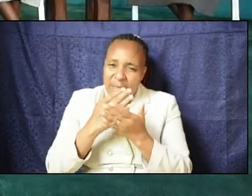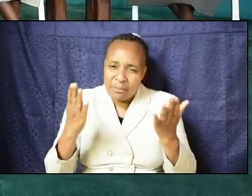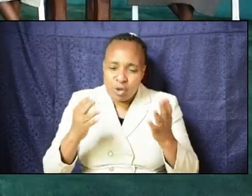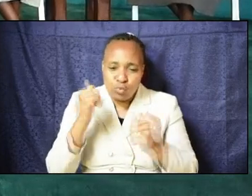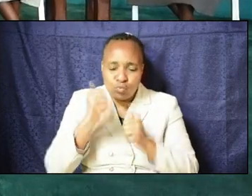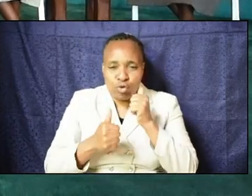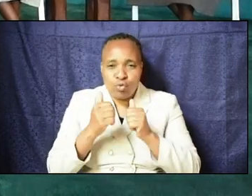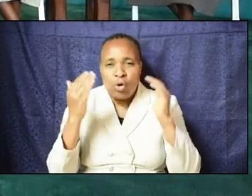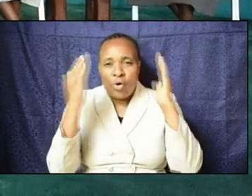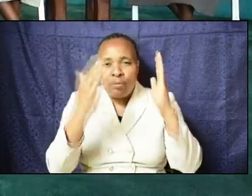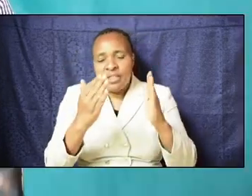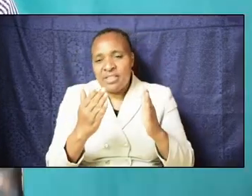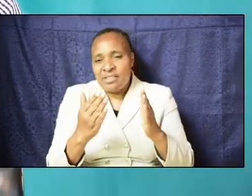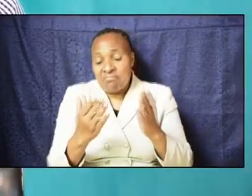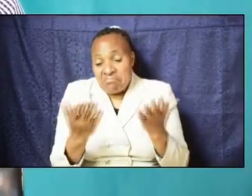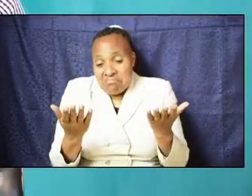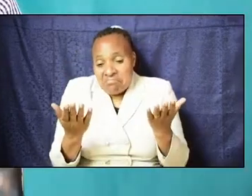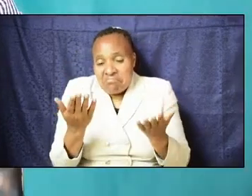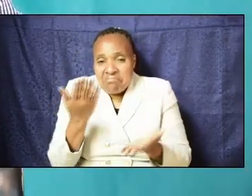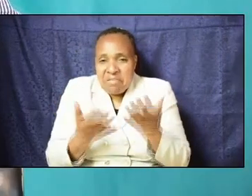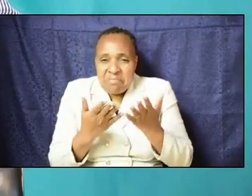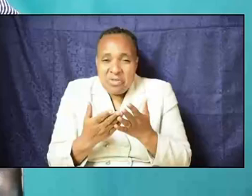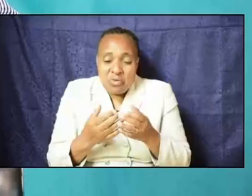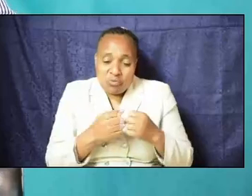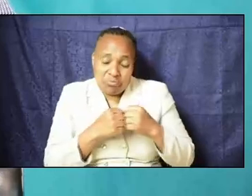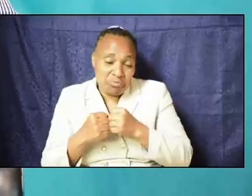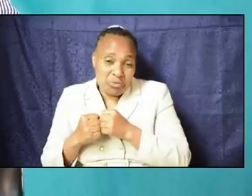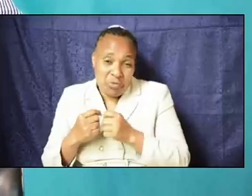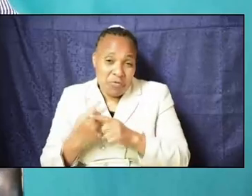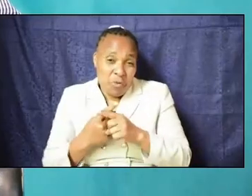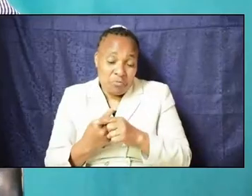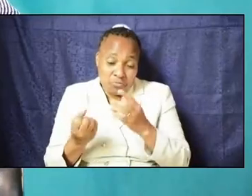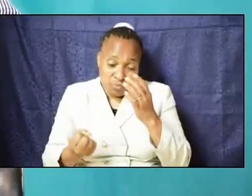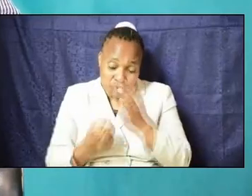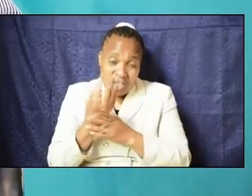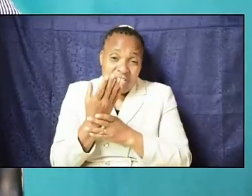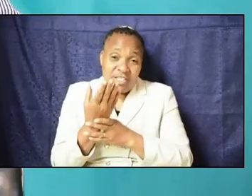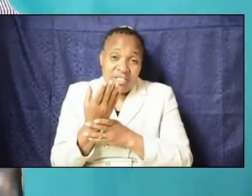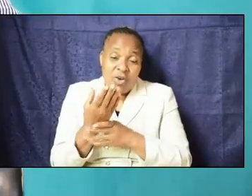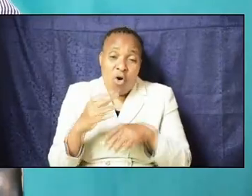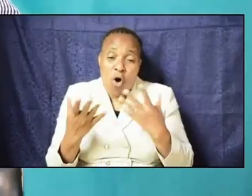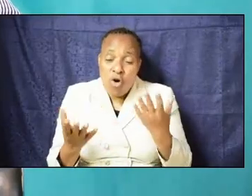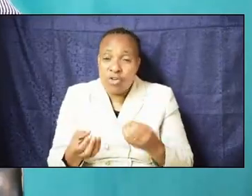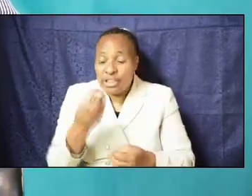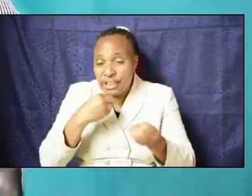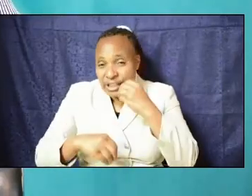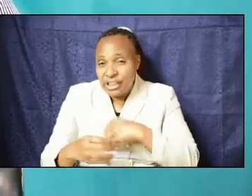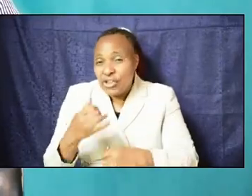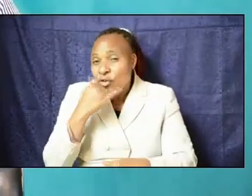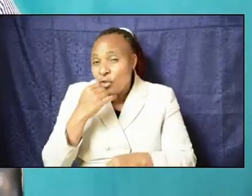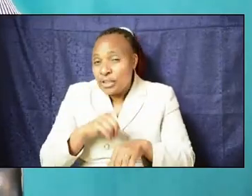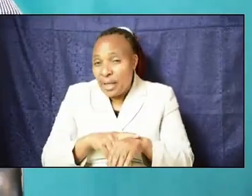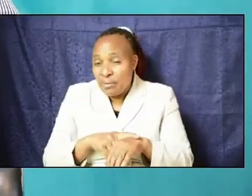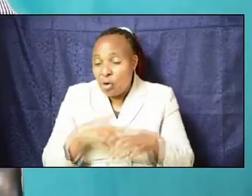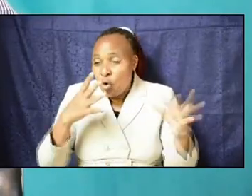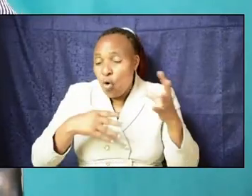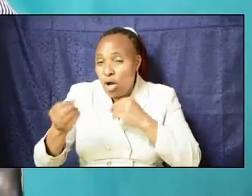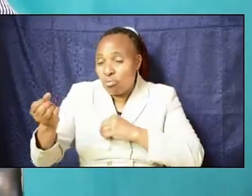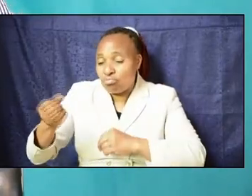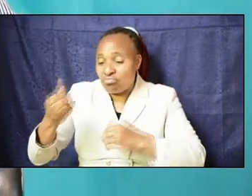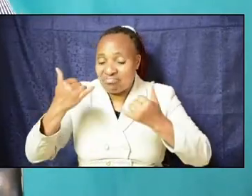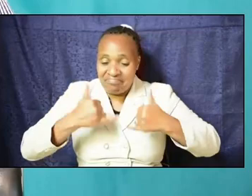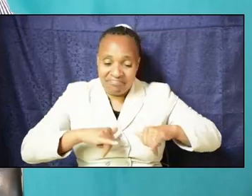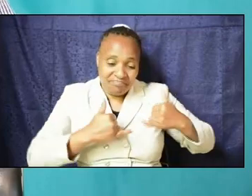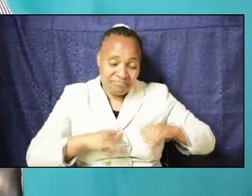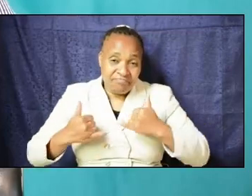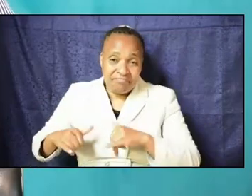to. I don't know if you struggle with waking up. Is it eating at the wrong time? Is it going for the exercise that you